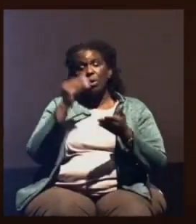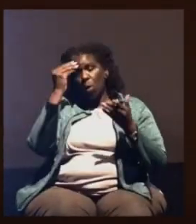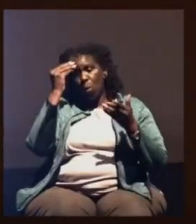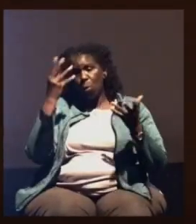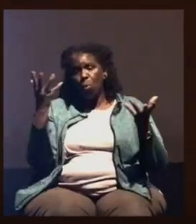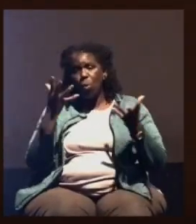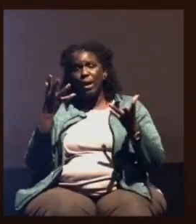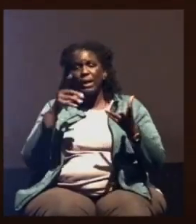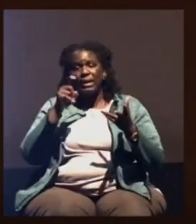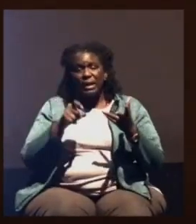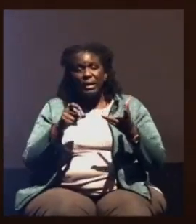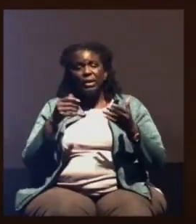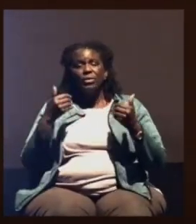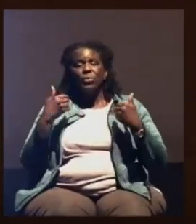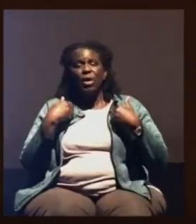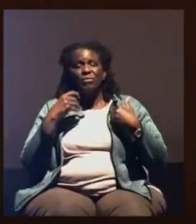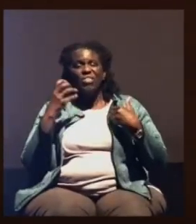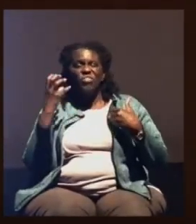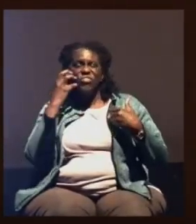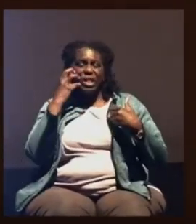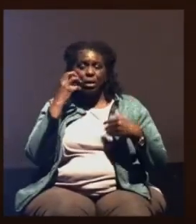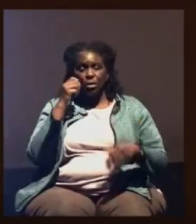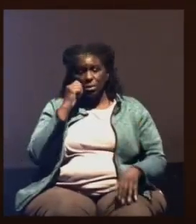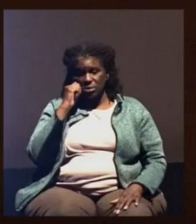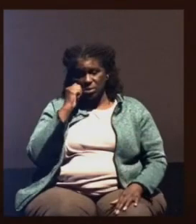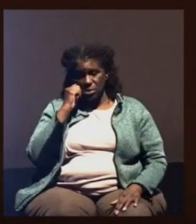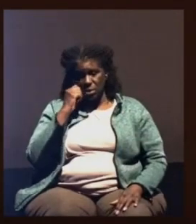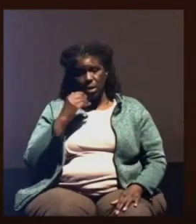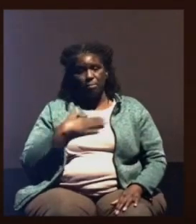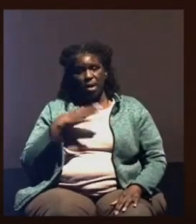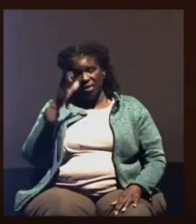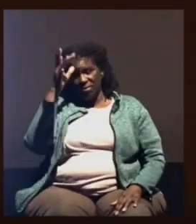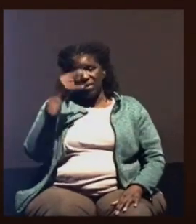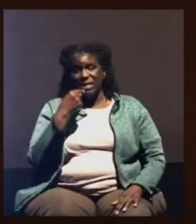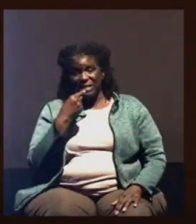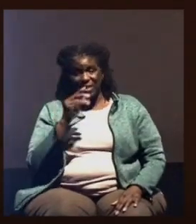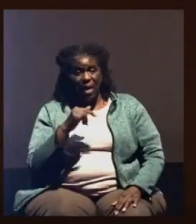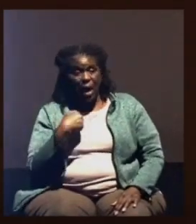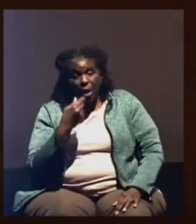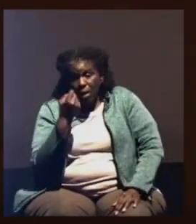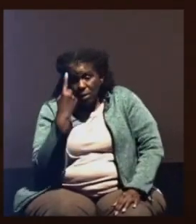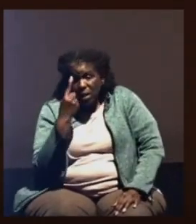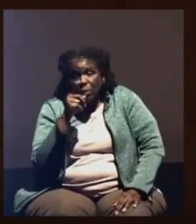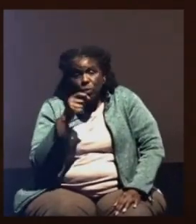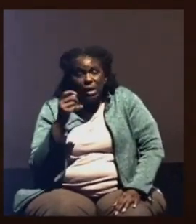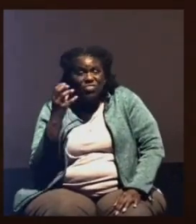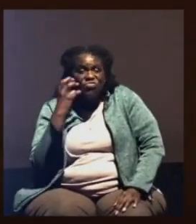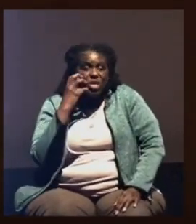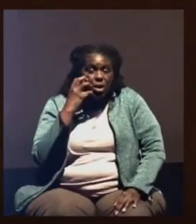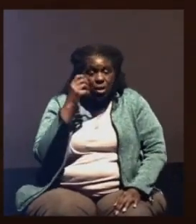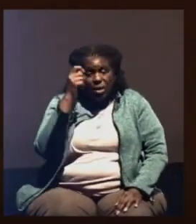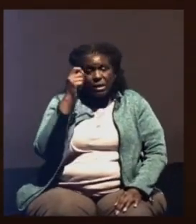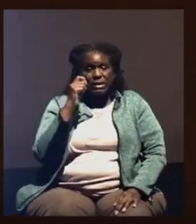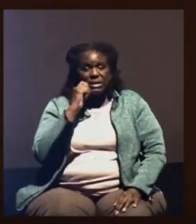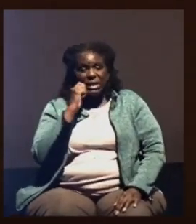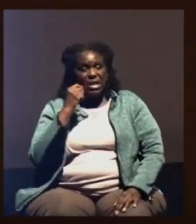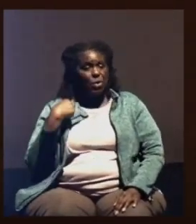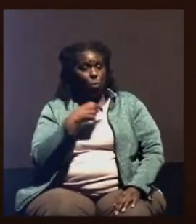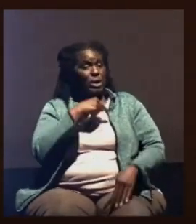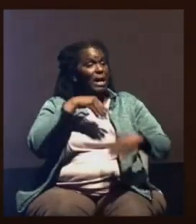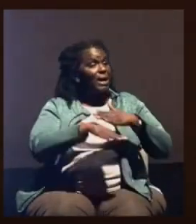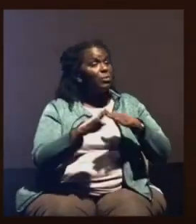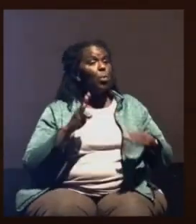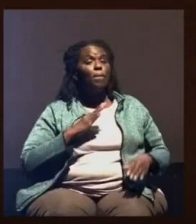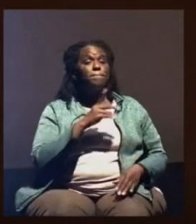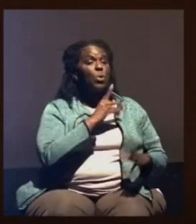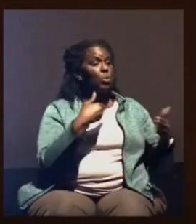learn, and that was to have a thick skin. And I totally get that. We have to have that. We go into boardrooms and we're the only ones